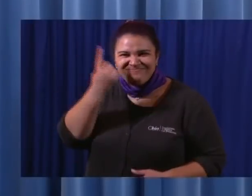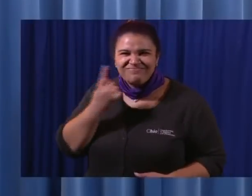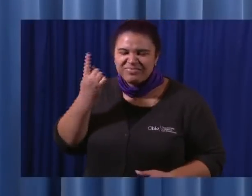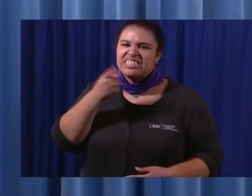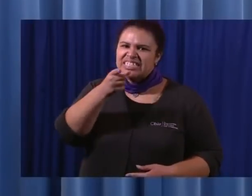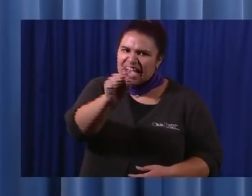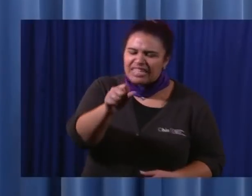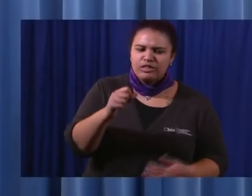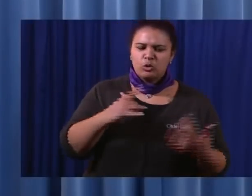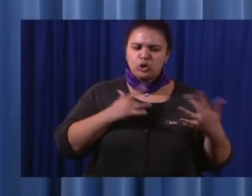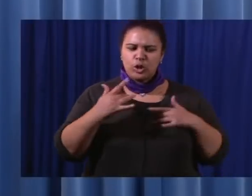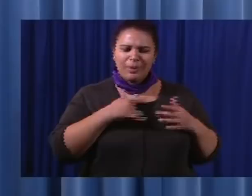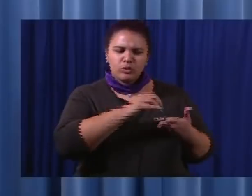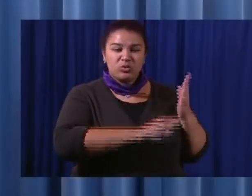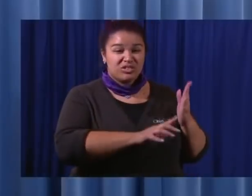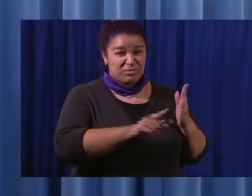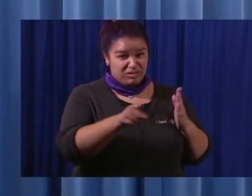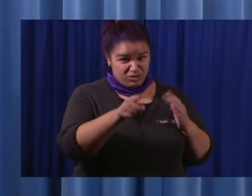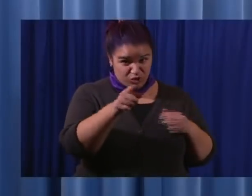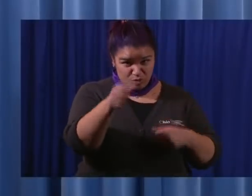reopening?